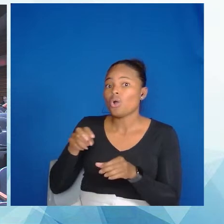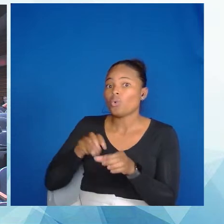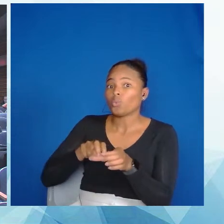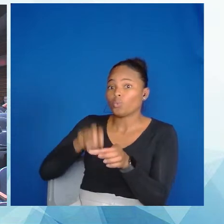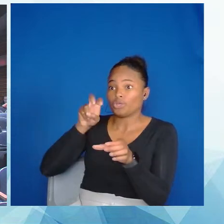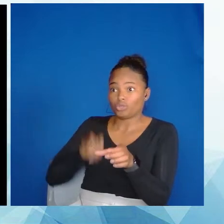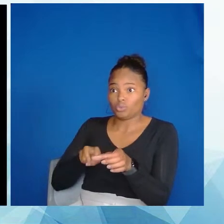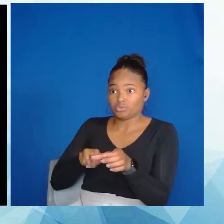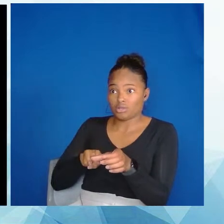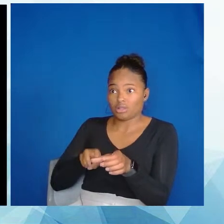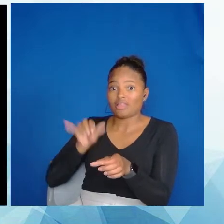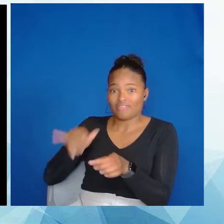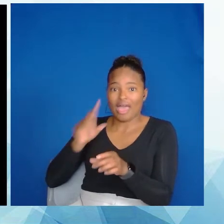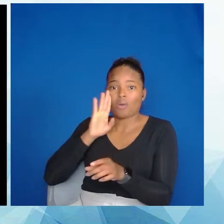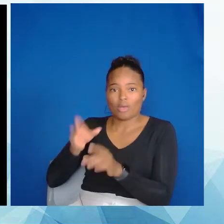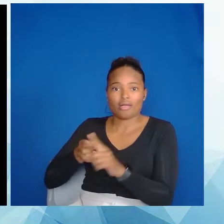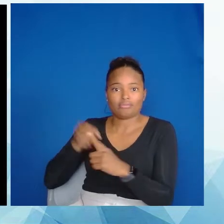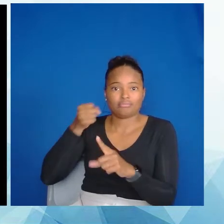not vote at all.